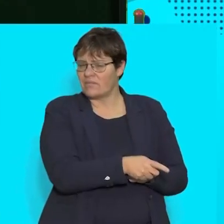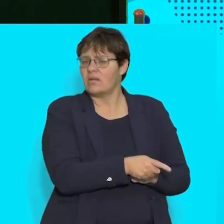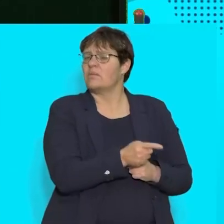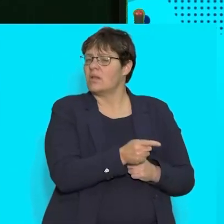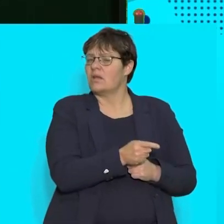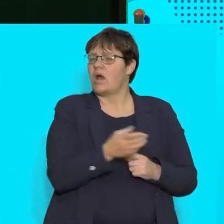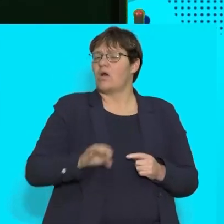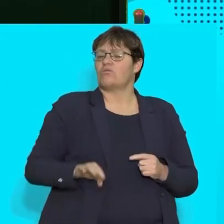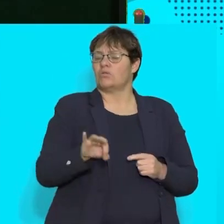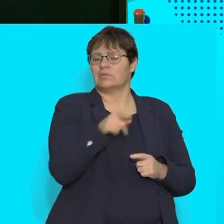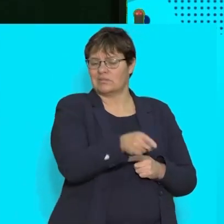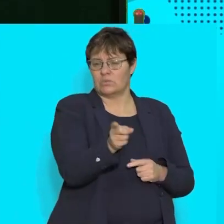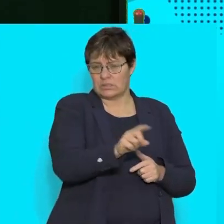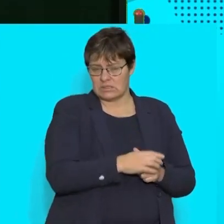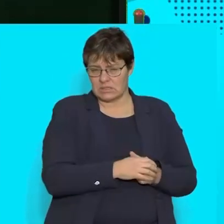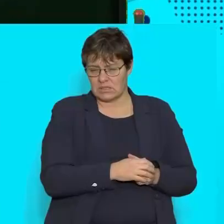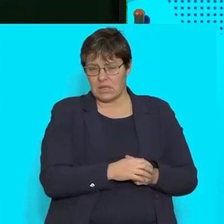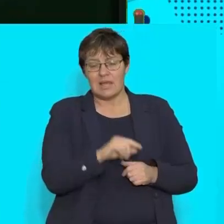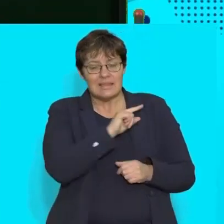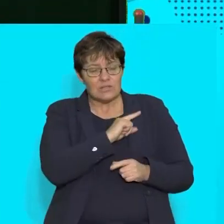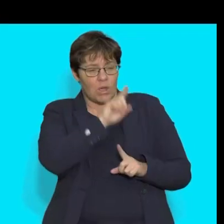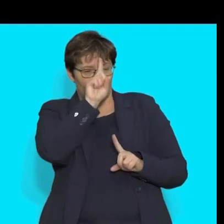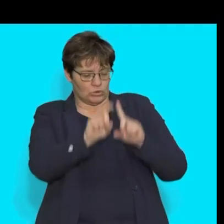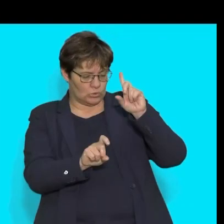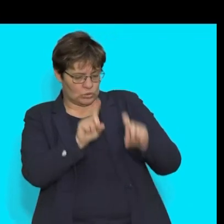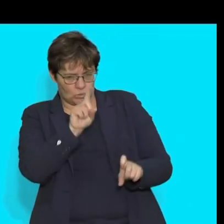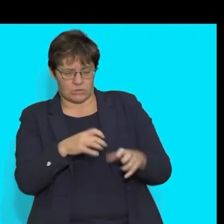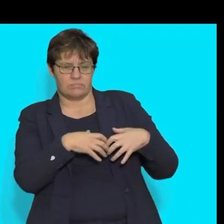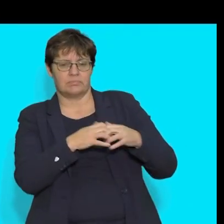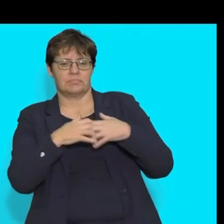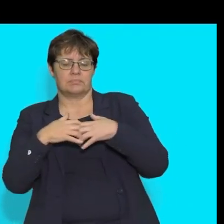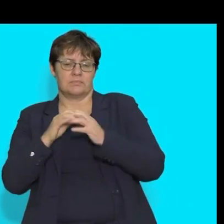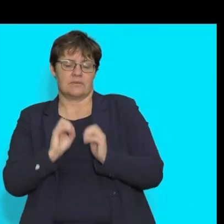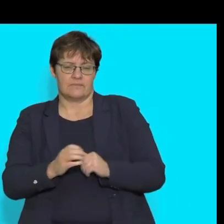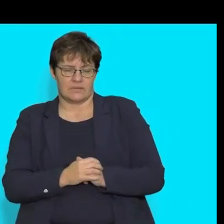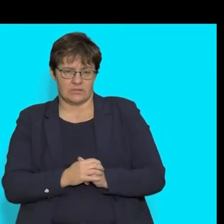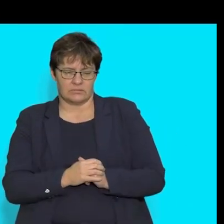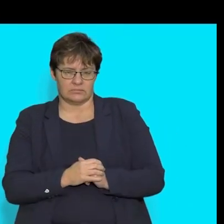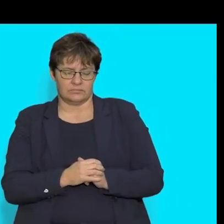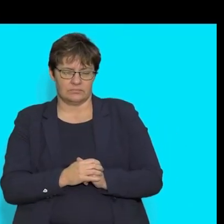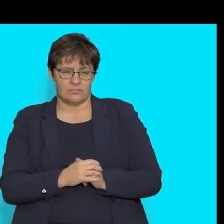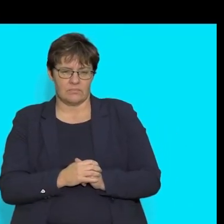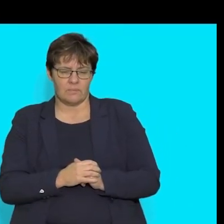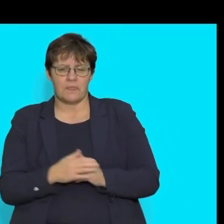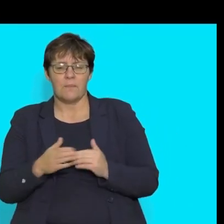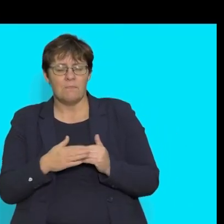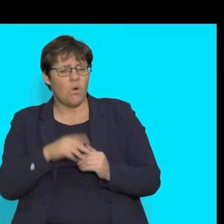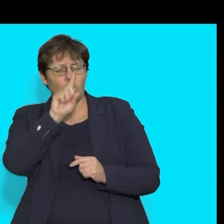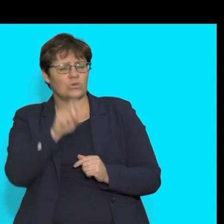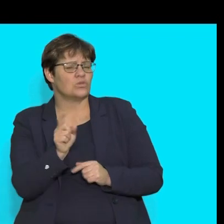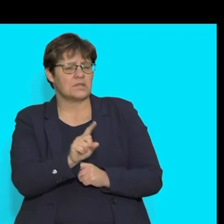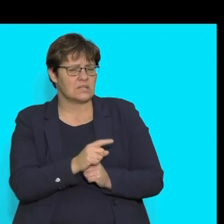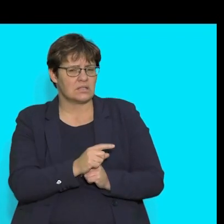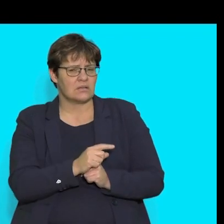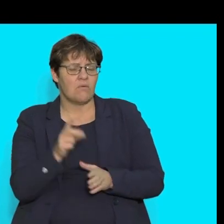that contributed to that? And hence Lamarck had these questions which he posed. Further guided questions are, what was